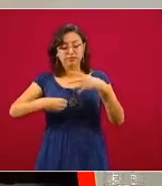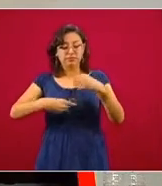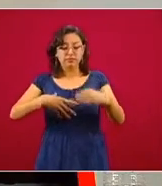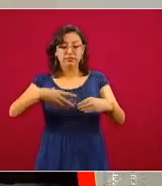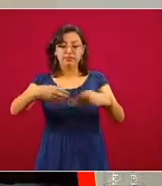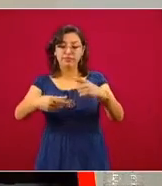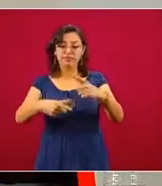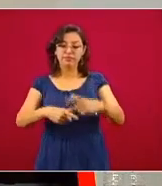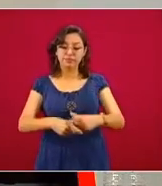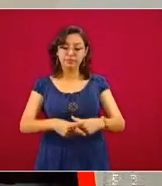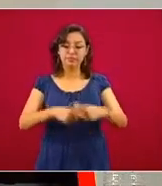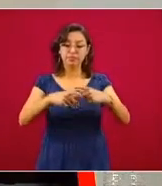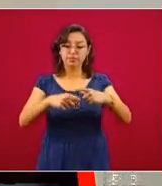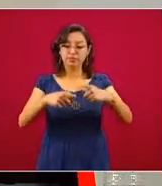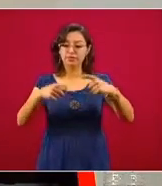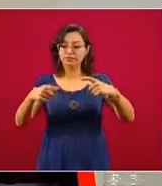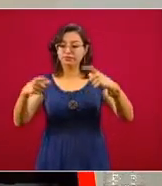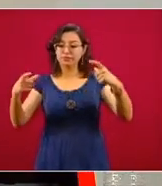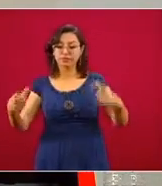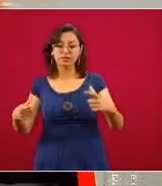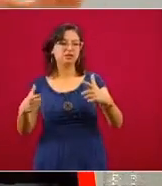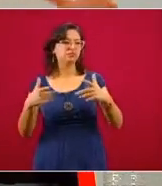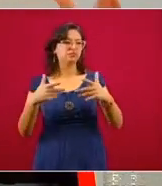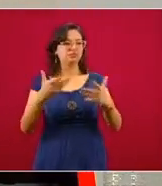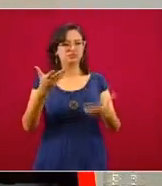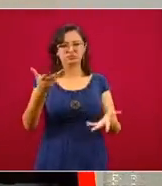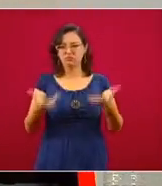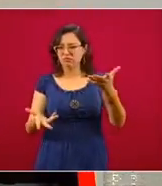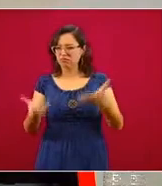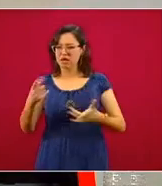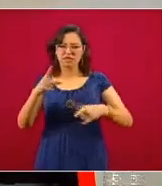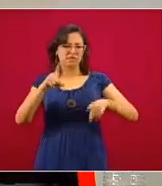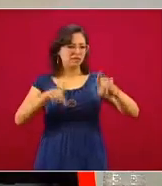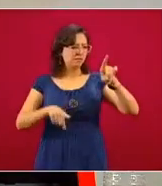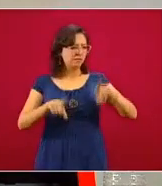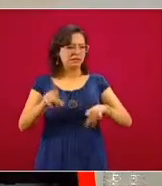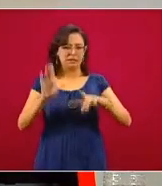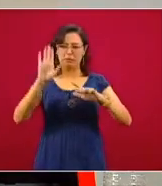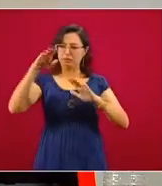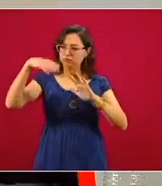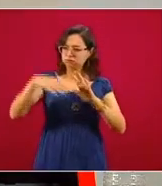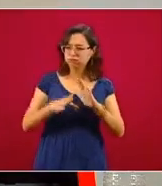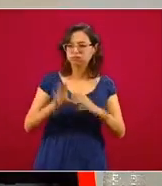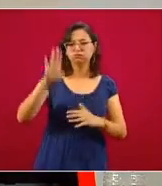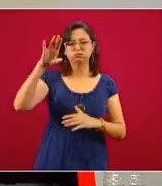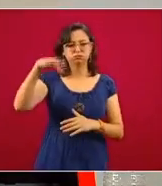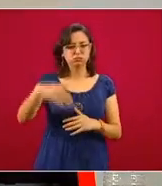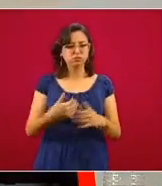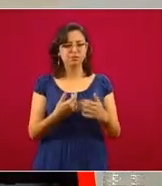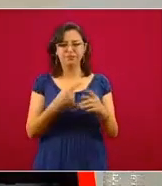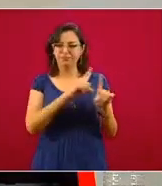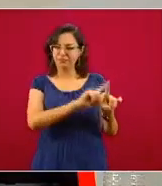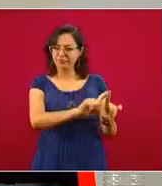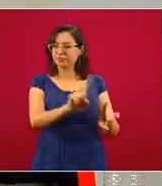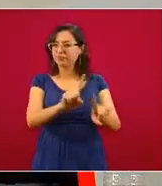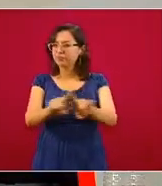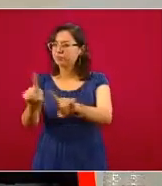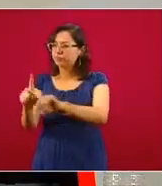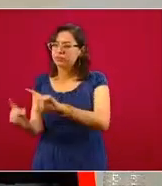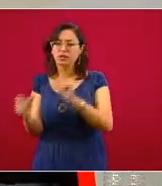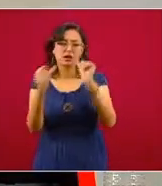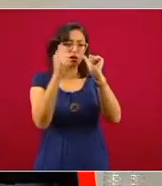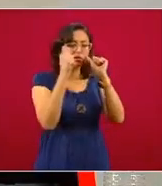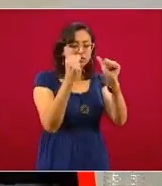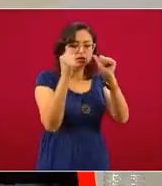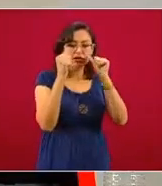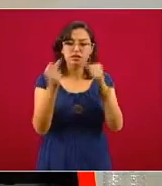moment. We're seeing how there's going to be different behavior at different moments, and we're learning about all the elements of what's happening